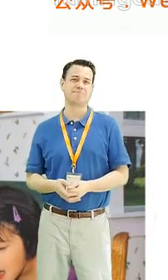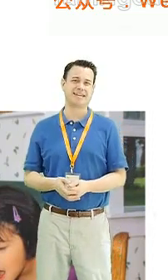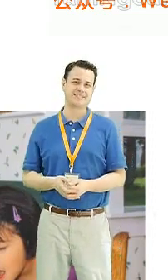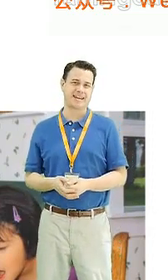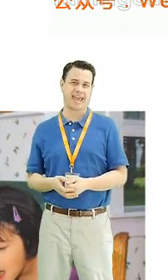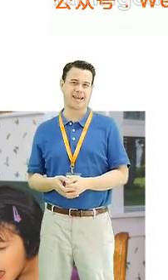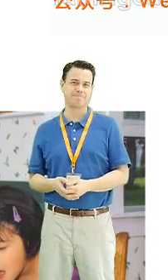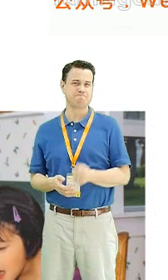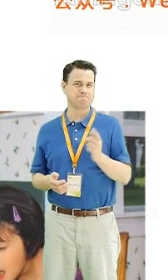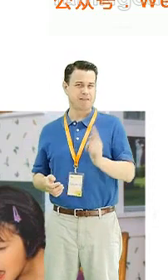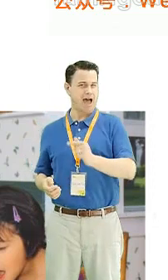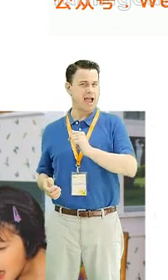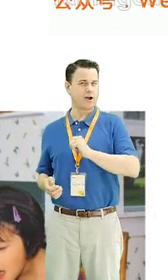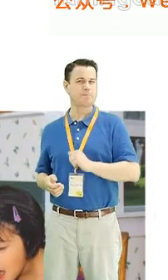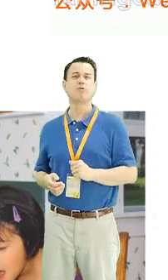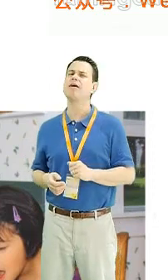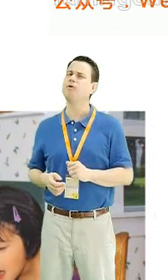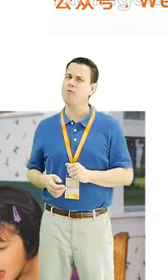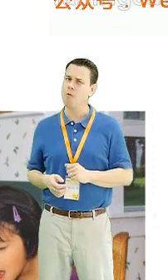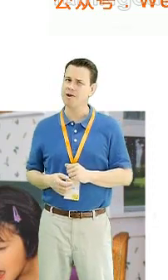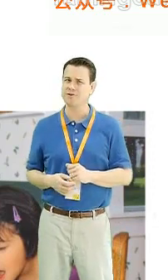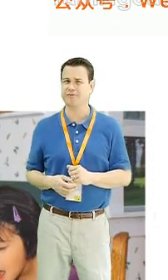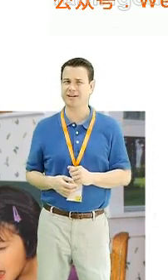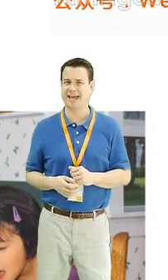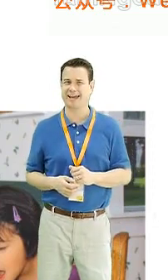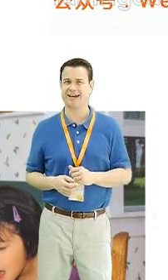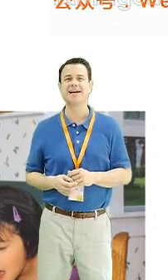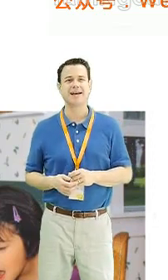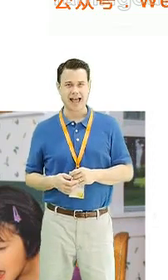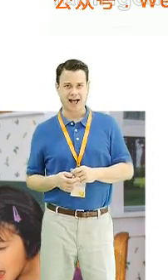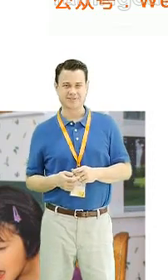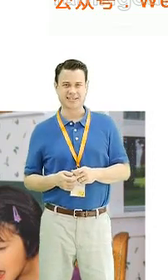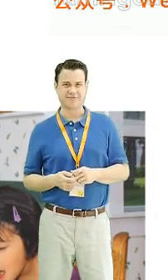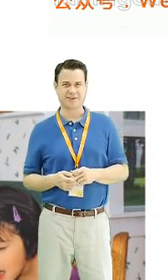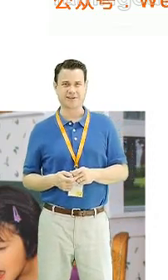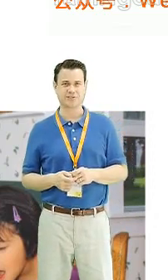story with me today. I hope you have a wonderful day.